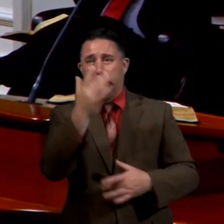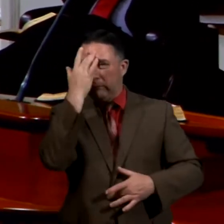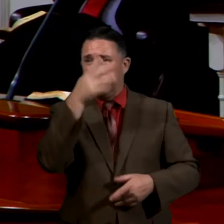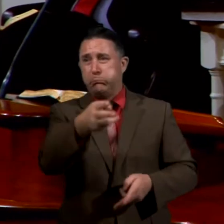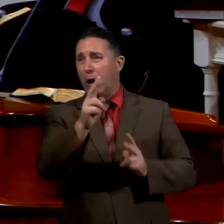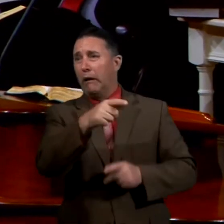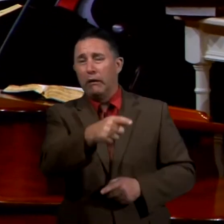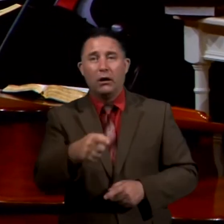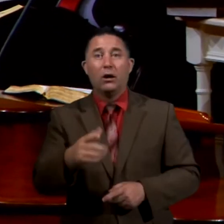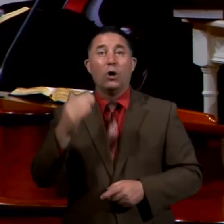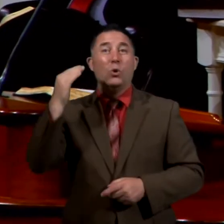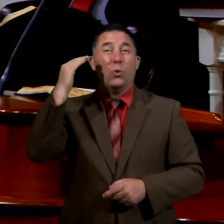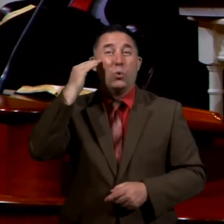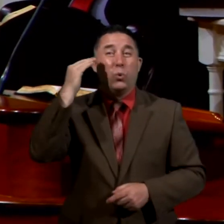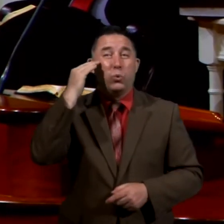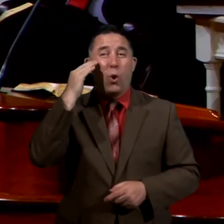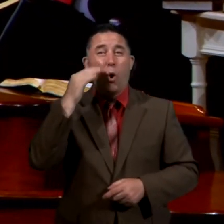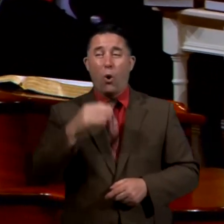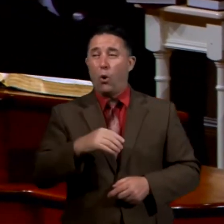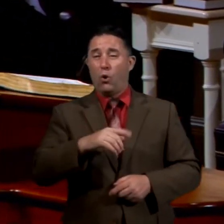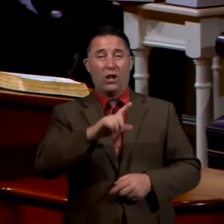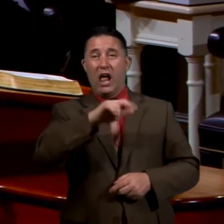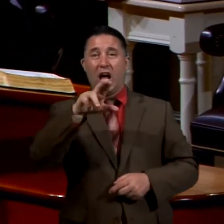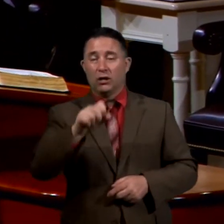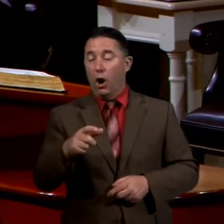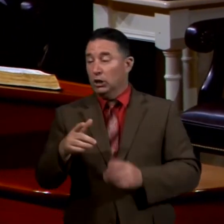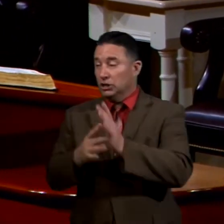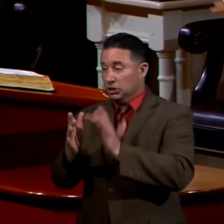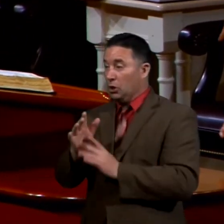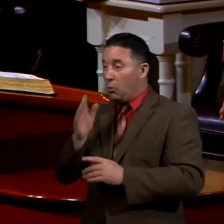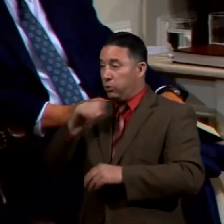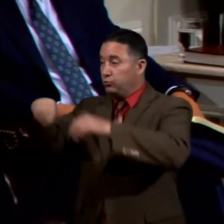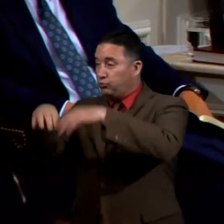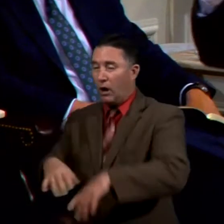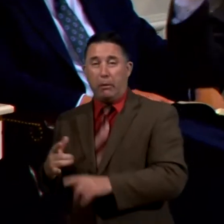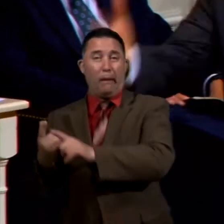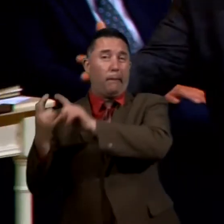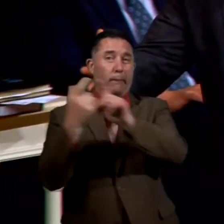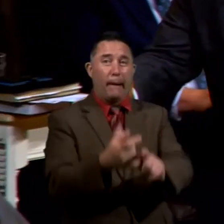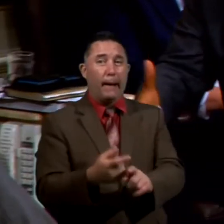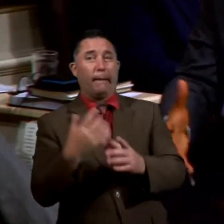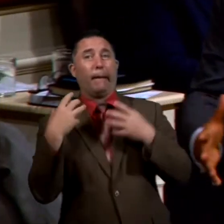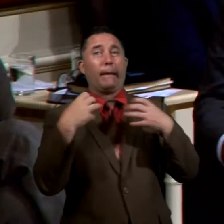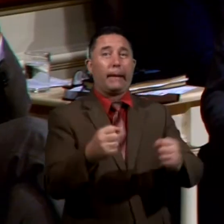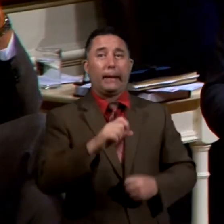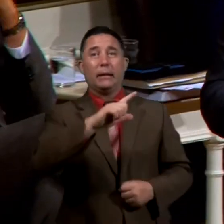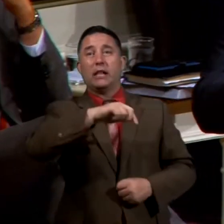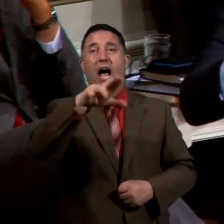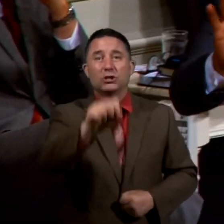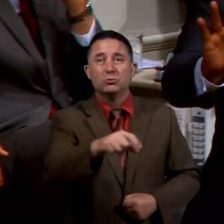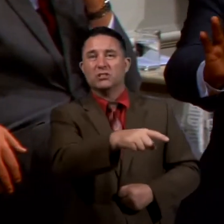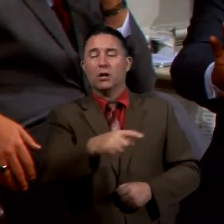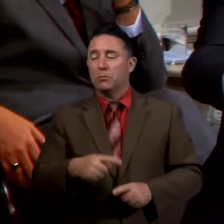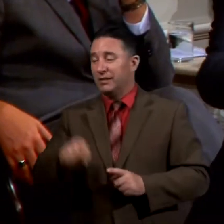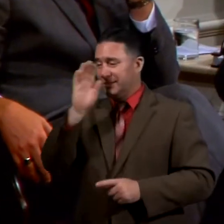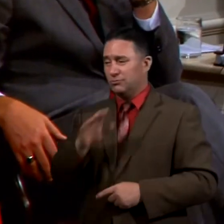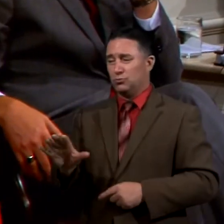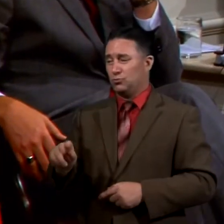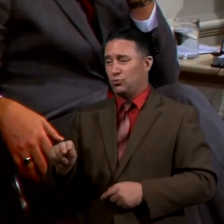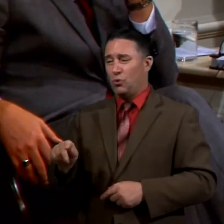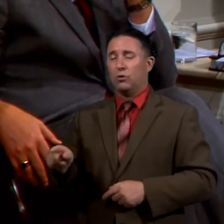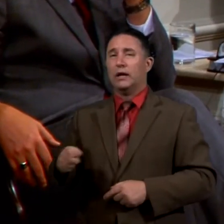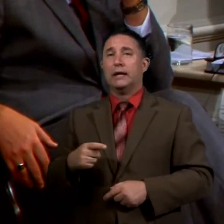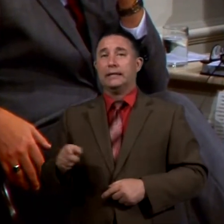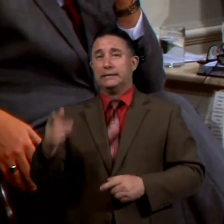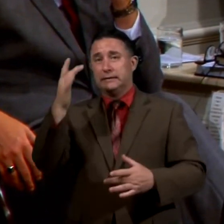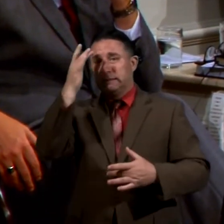They were certain for sure that he would drop everything they were doing and run and come and heal Lazarus. But God said, no. He said,